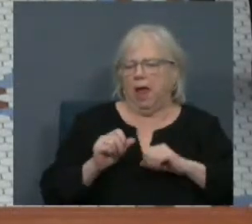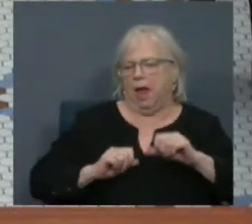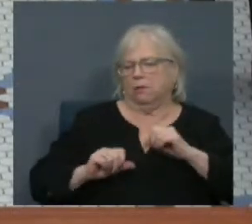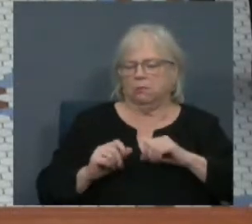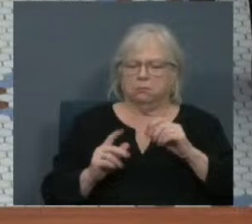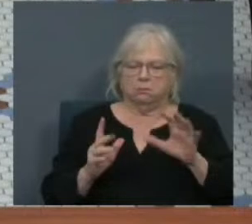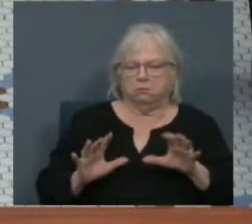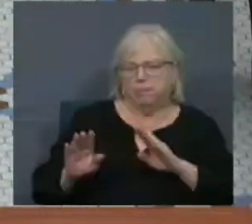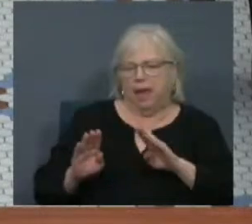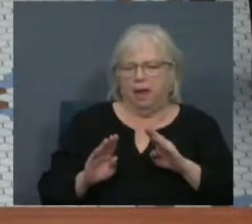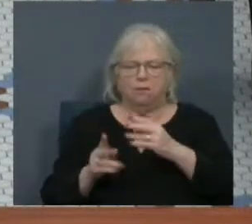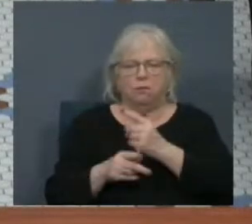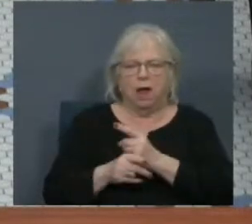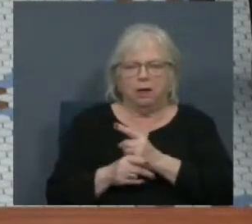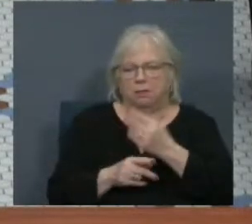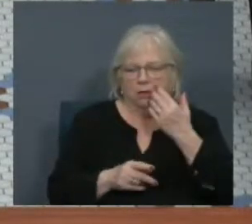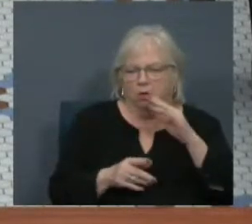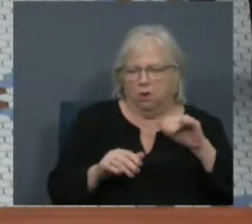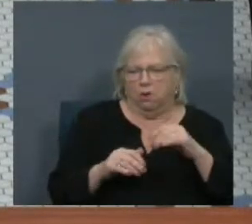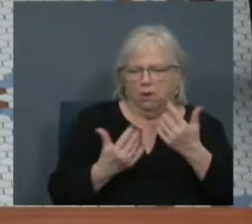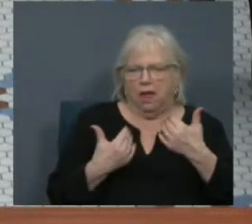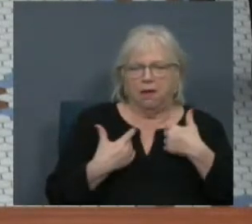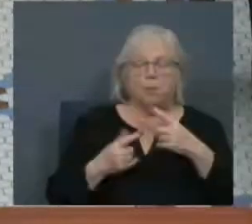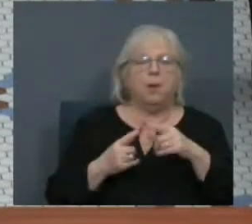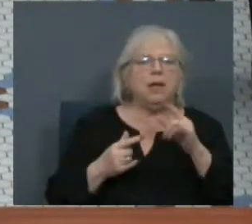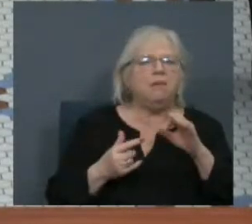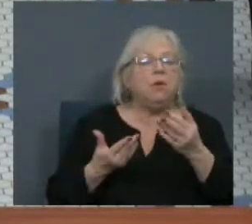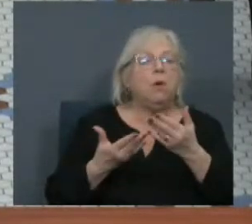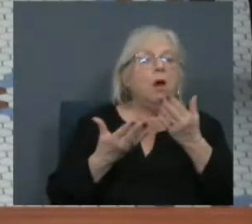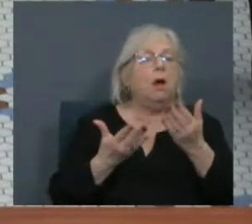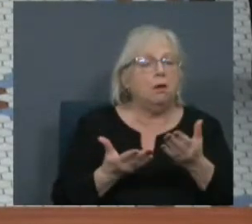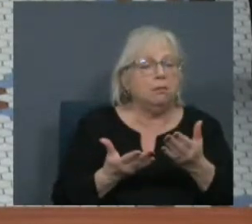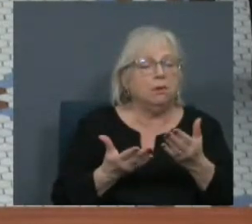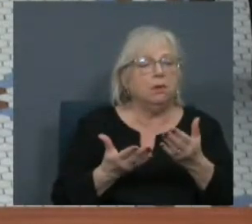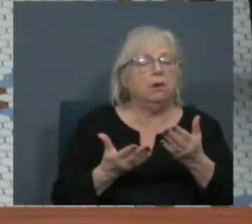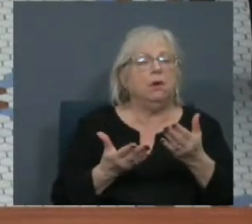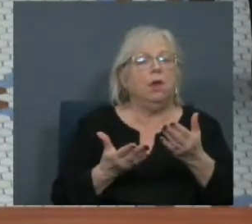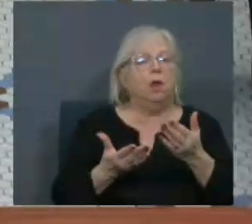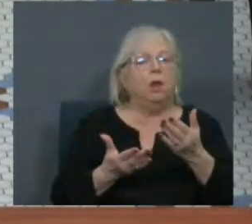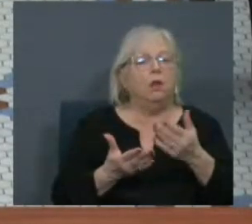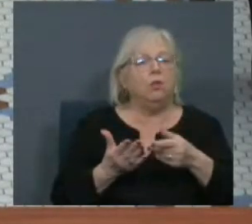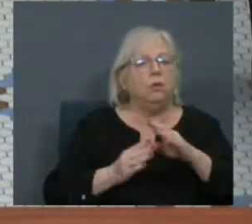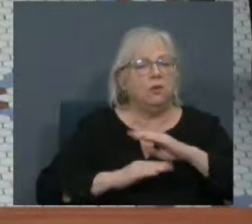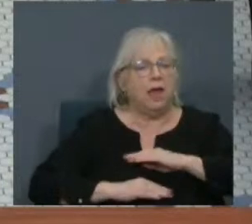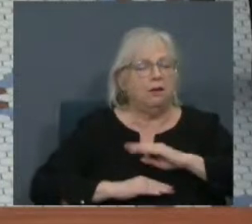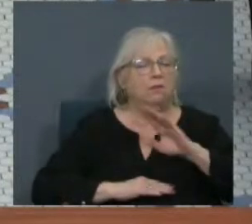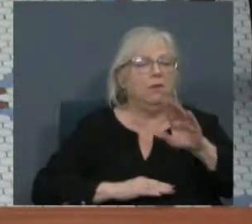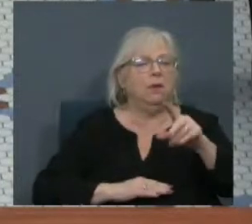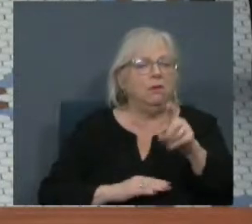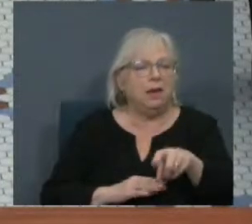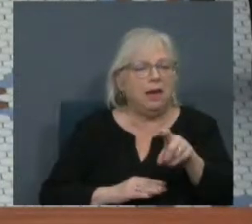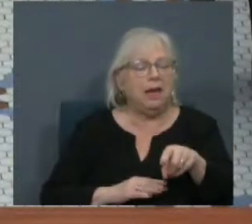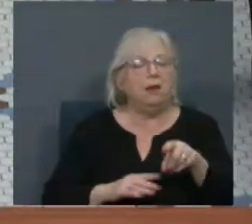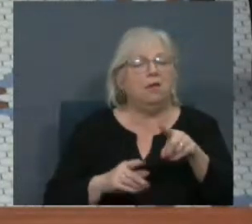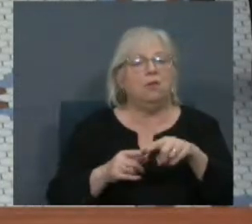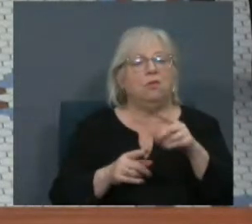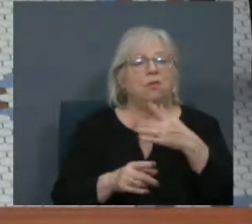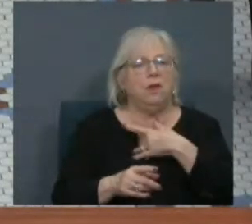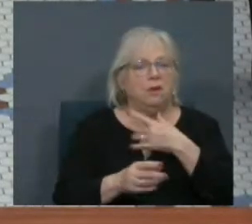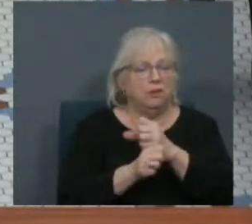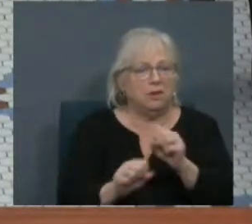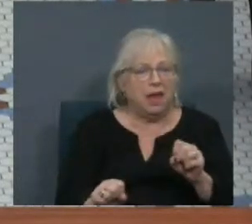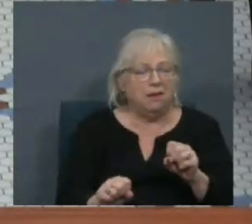right. That if you offer them what they need to feel safe, if you're